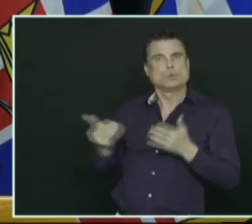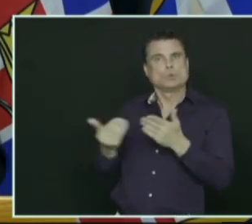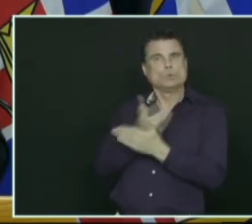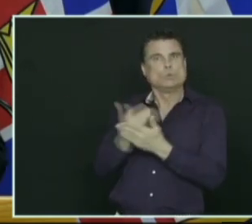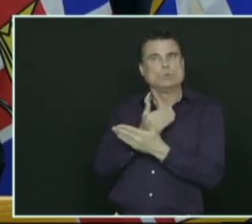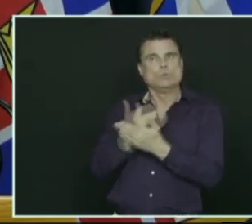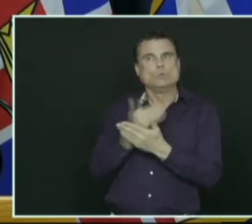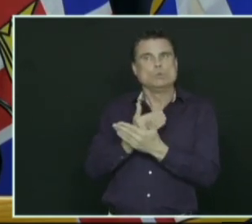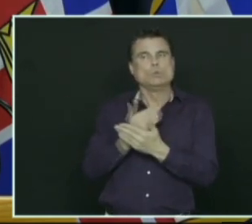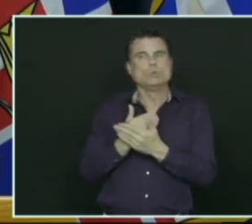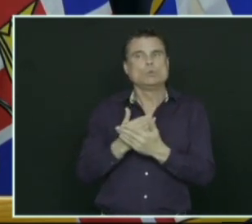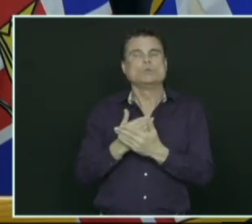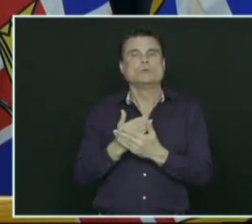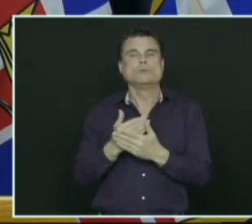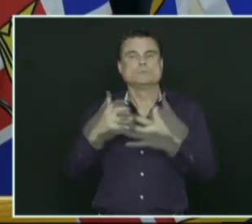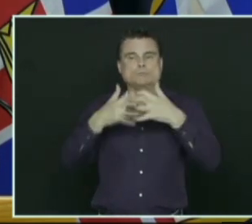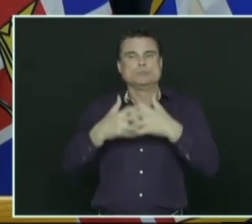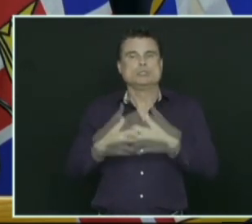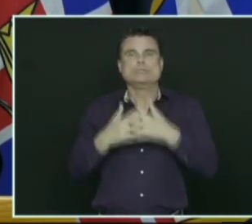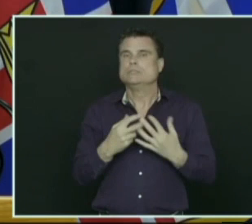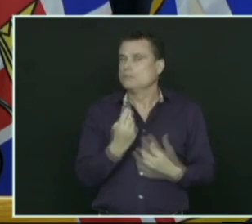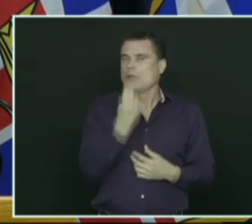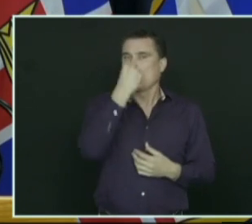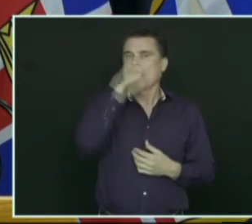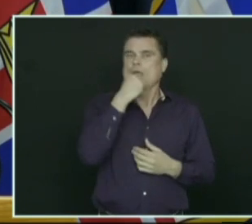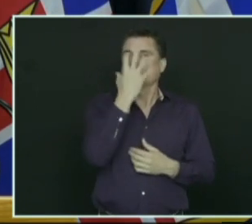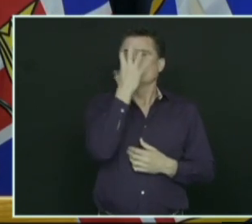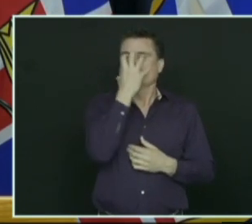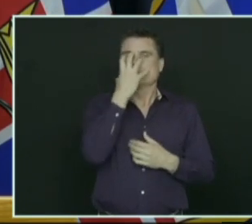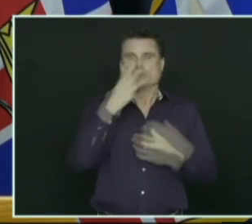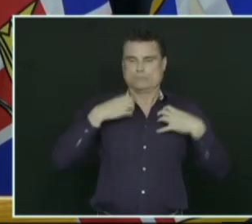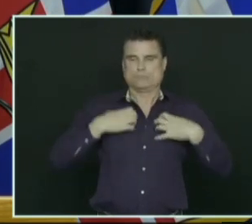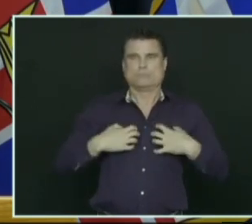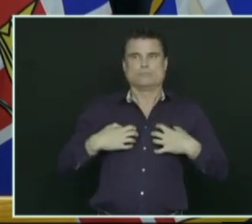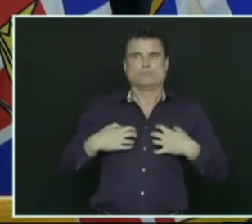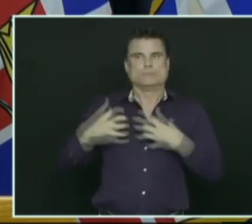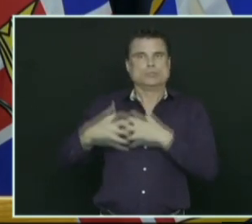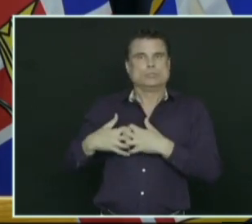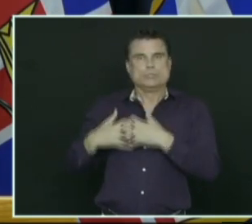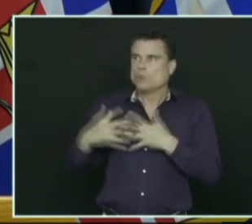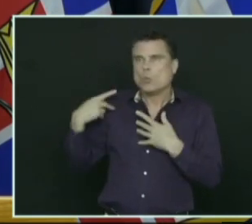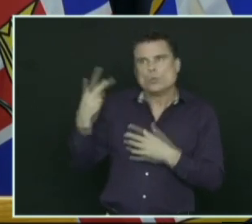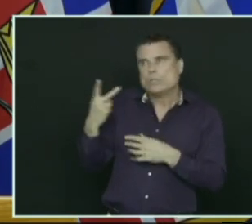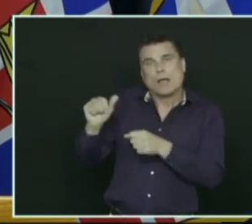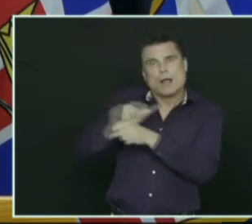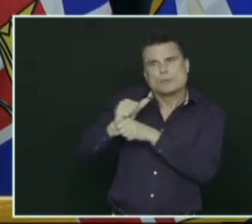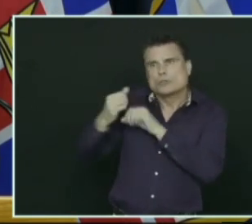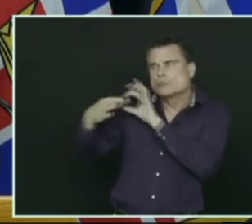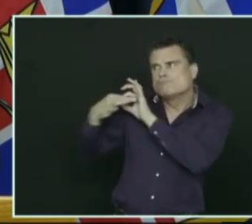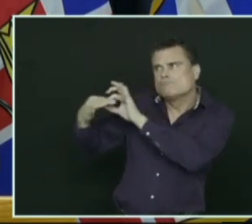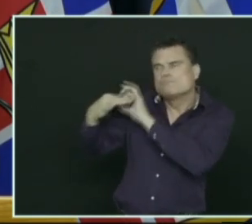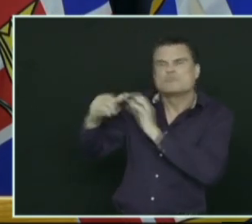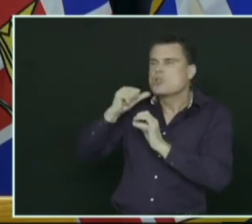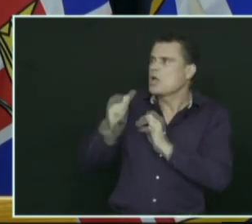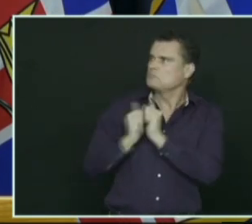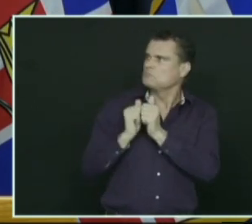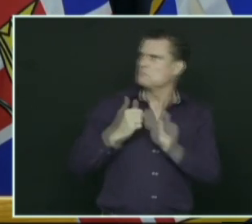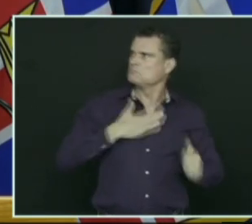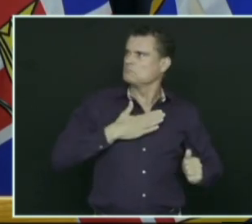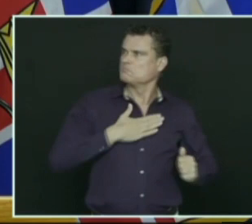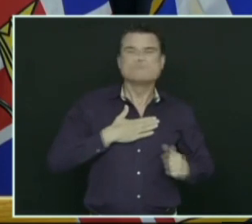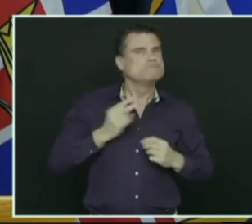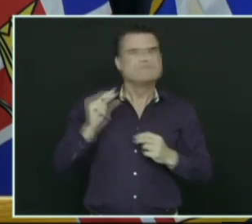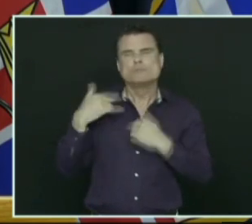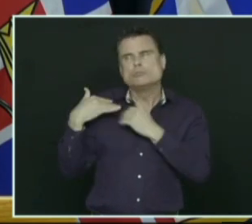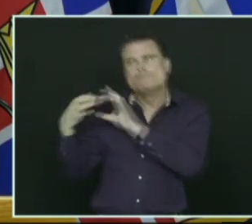it that there are needs outside of those priority areas, and we're working hard to bolster our supply so we can continue to meet needs in the full